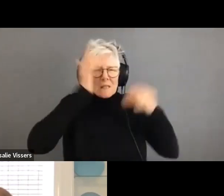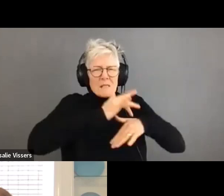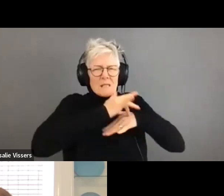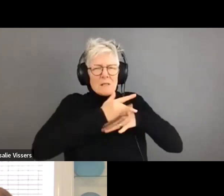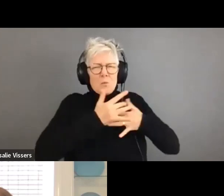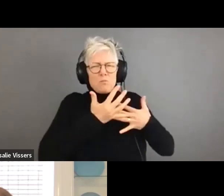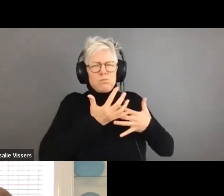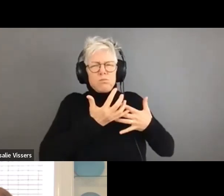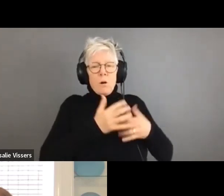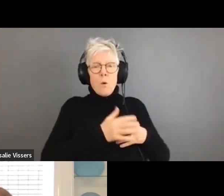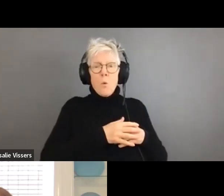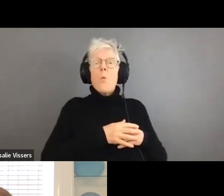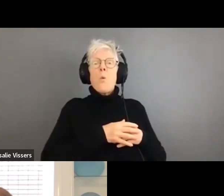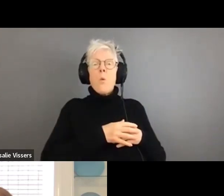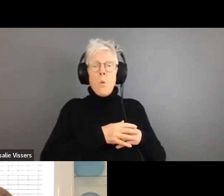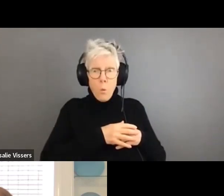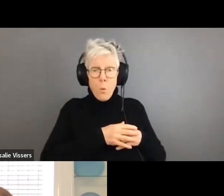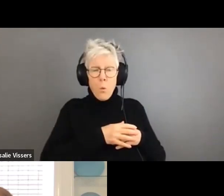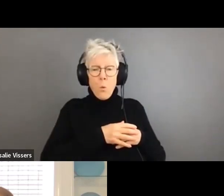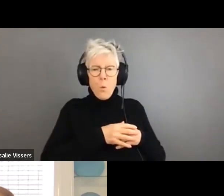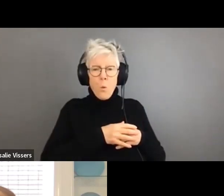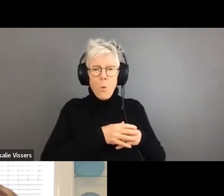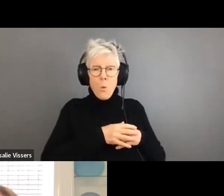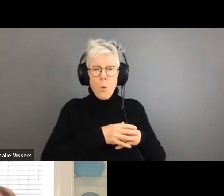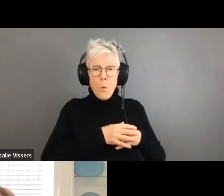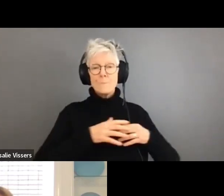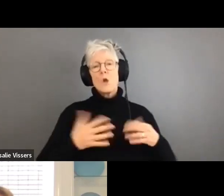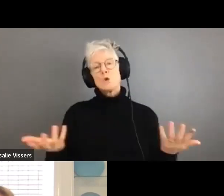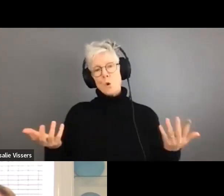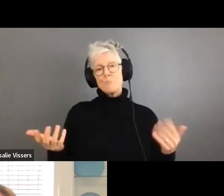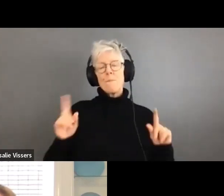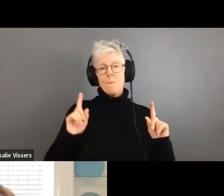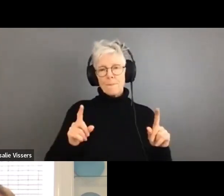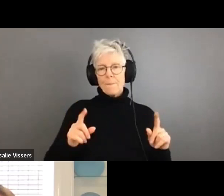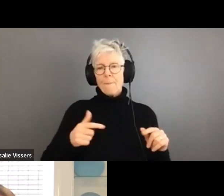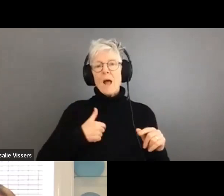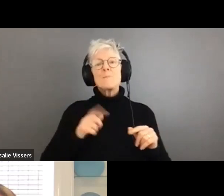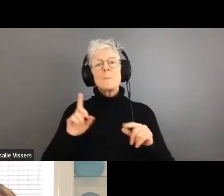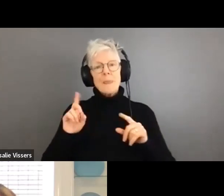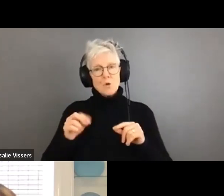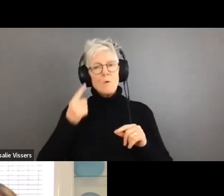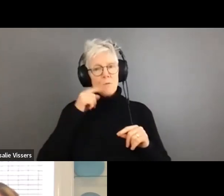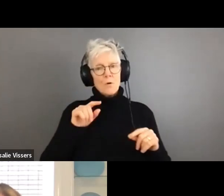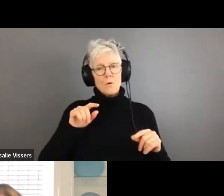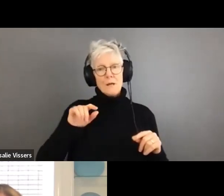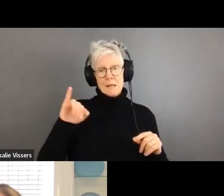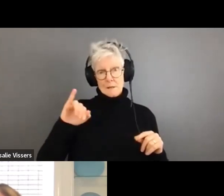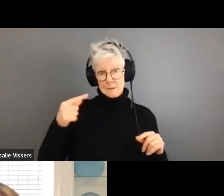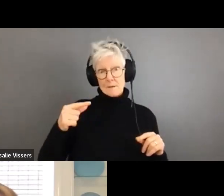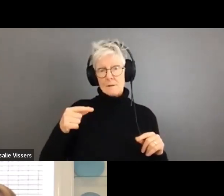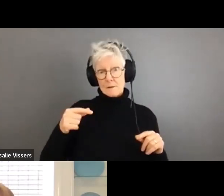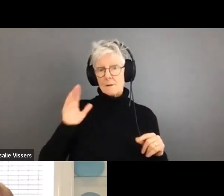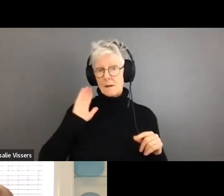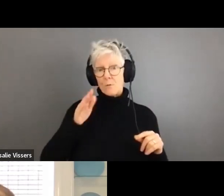So I'm gonna put my brakes on there because I could go on. I went, God willing, I do it for IG. I'll share the